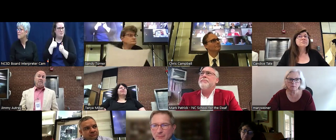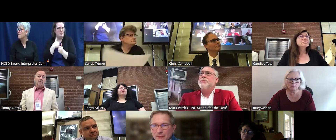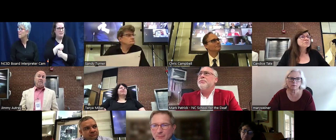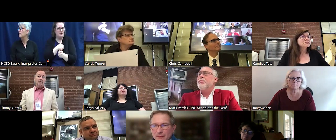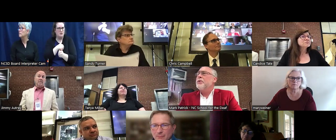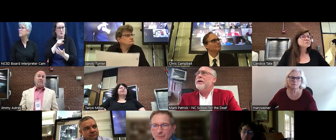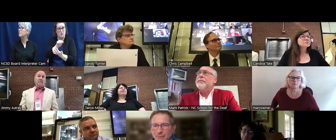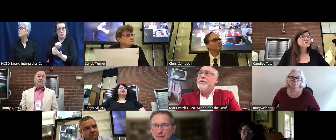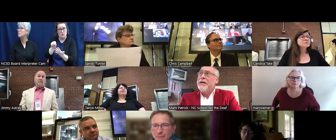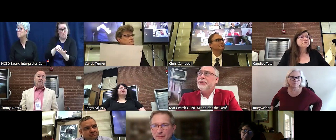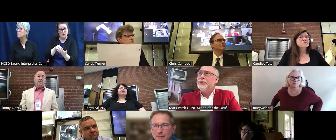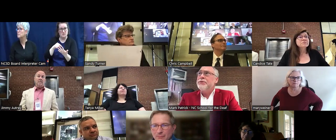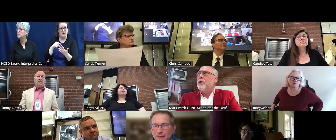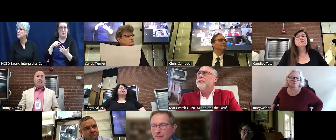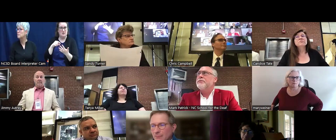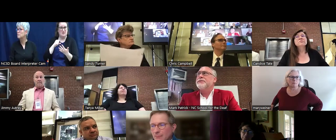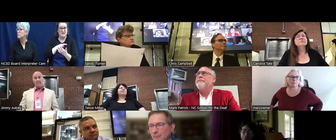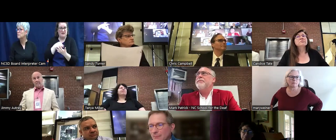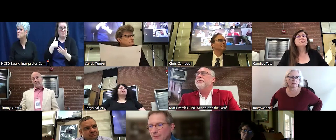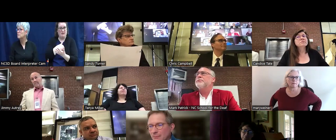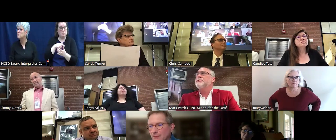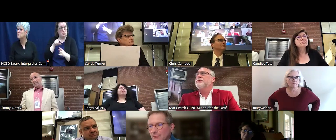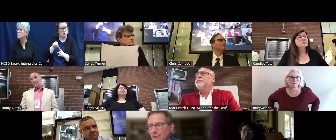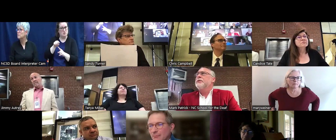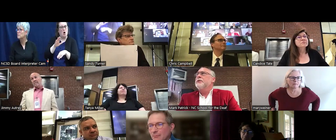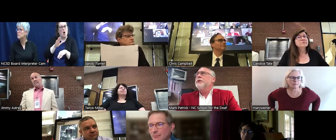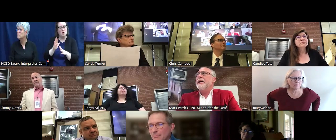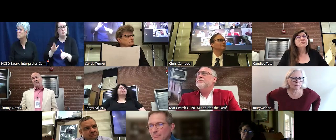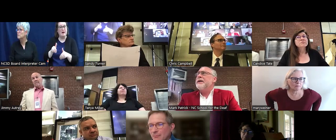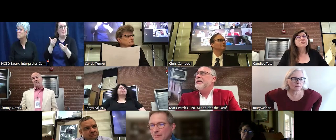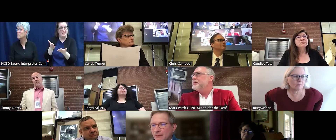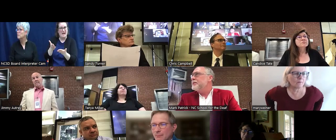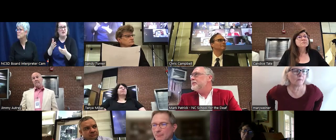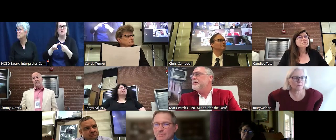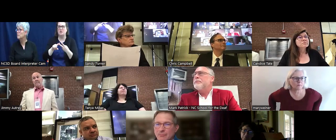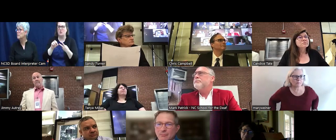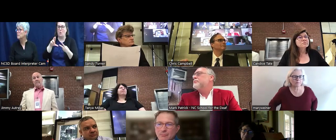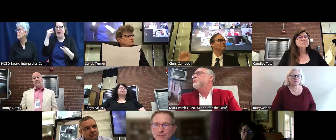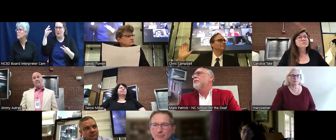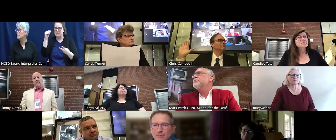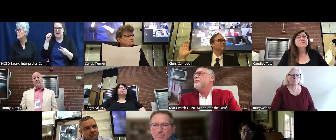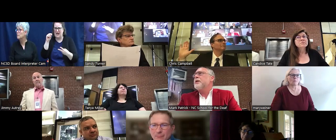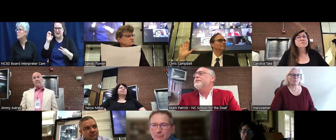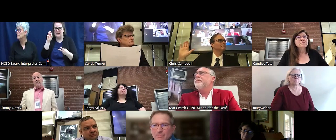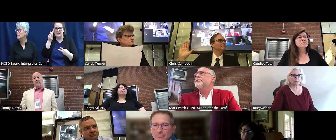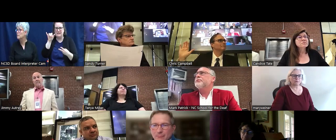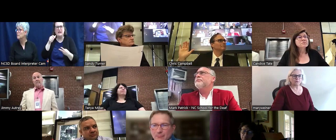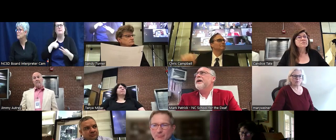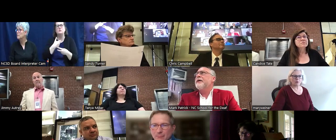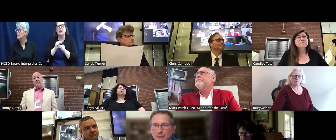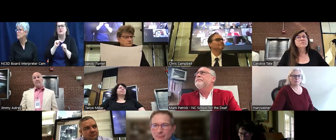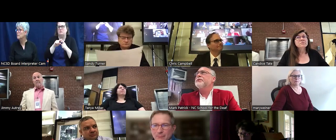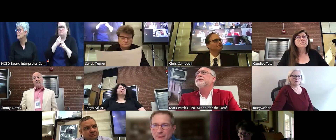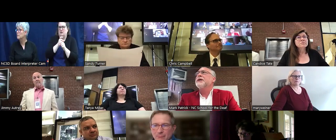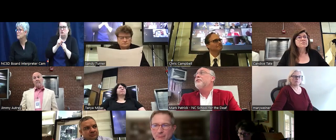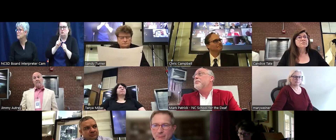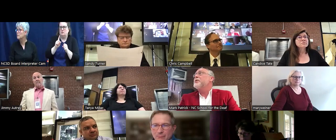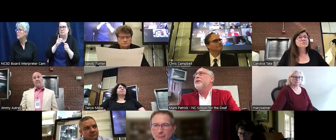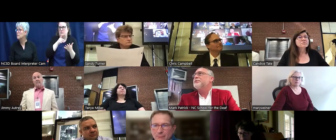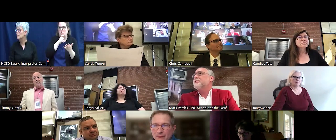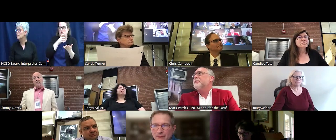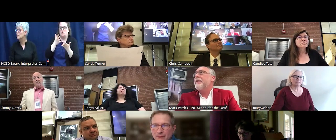staff members on recommendation? Are those staff members on outside entities? I'm just trying to make sure that, because I know